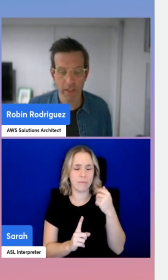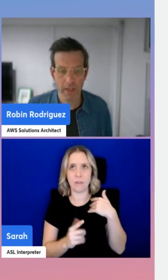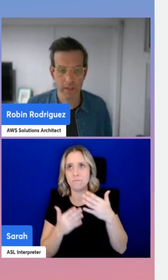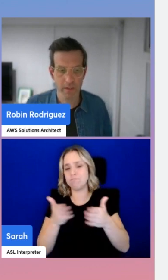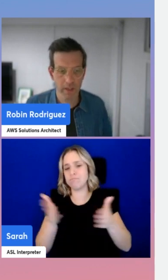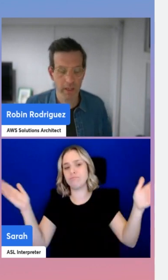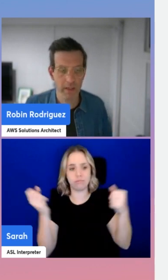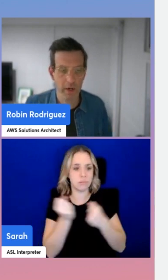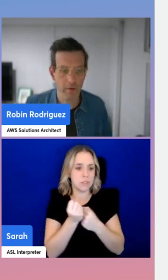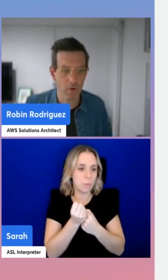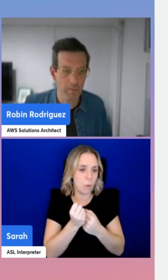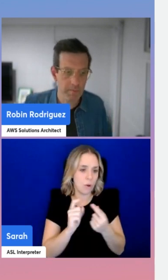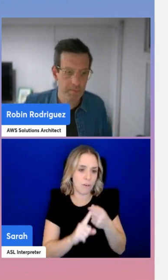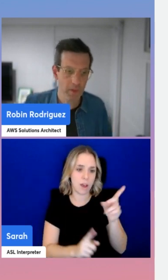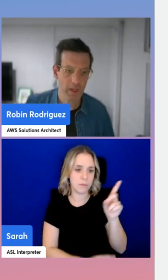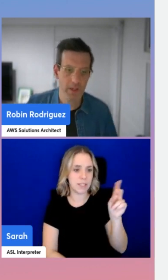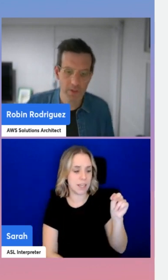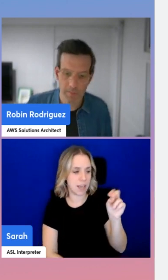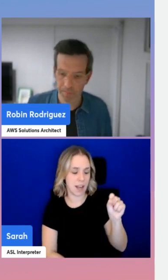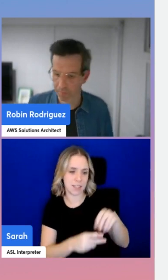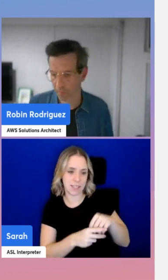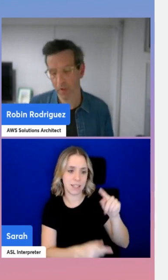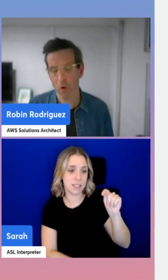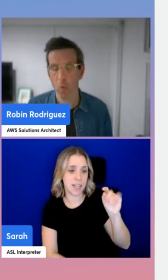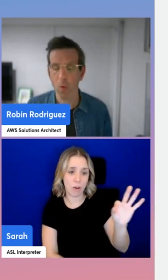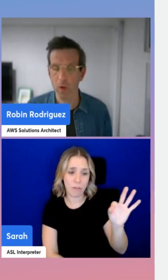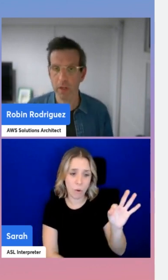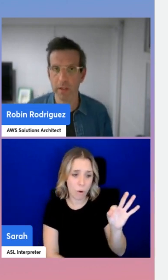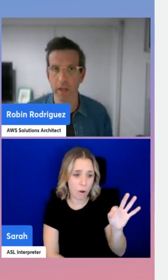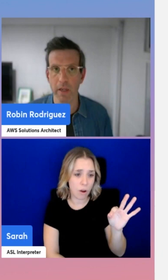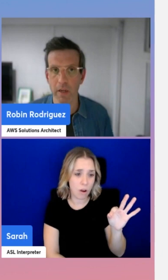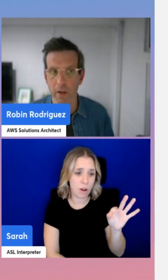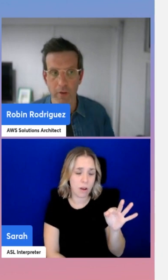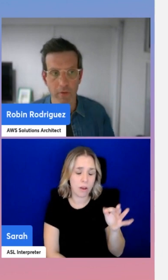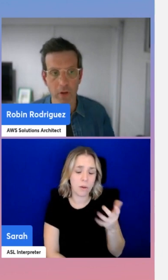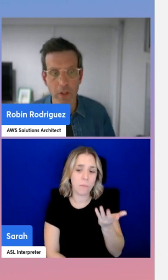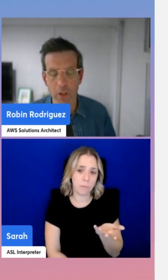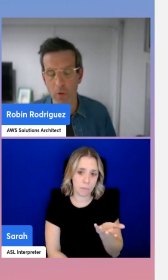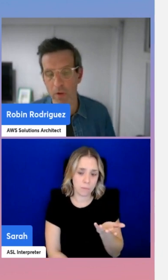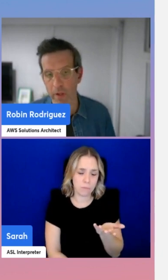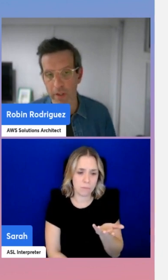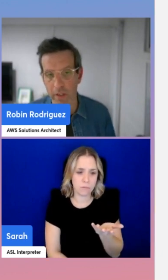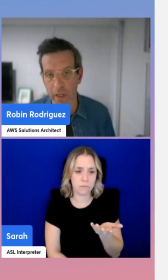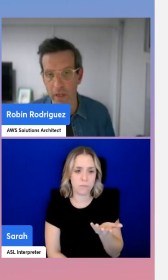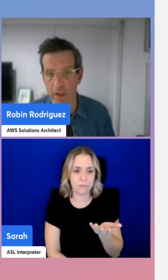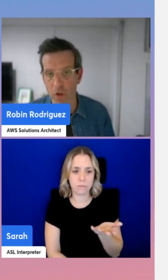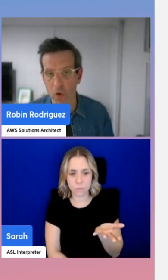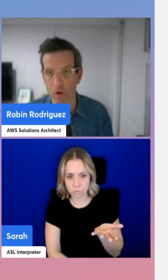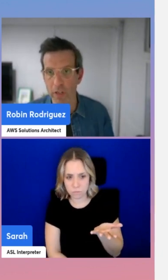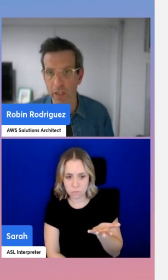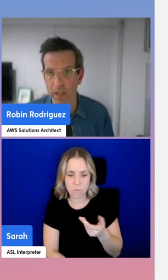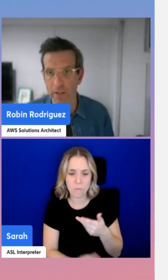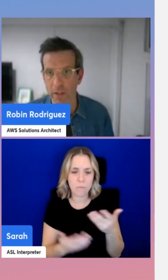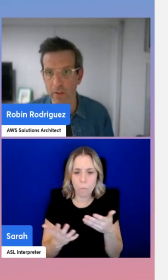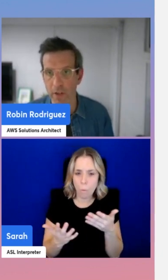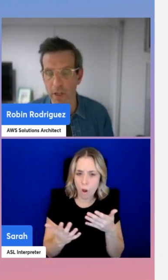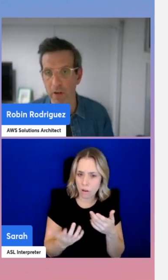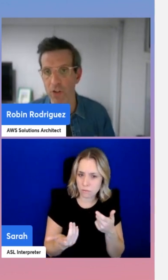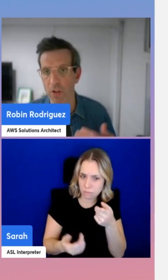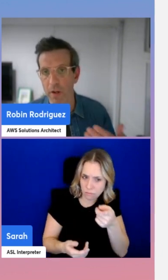of DNS in Terraform, is what would it take for you to get your